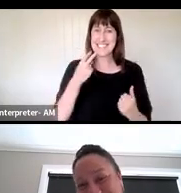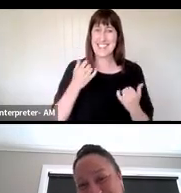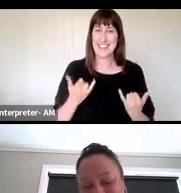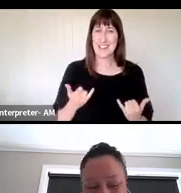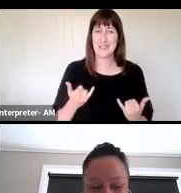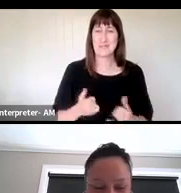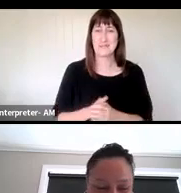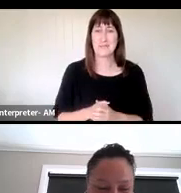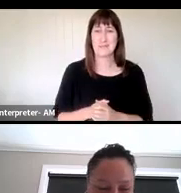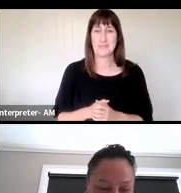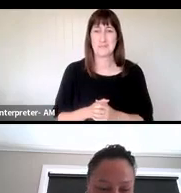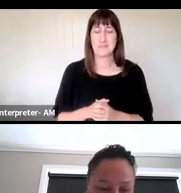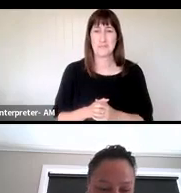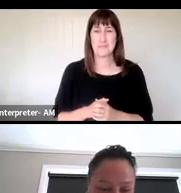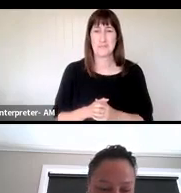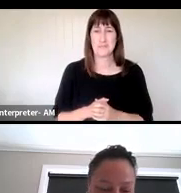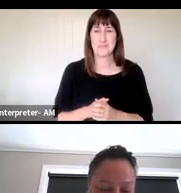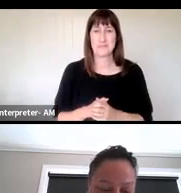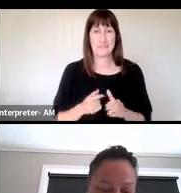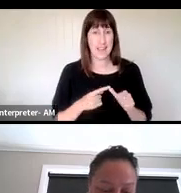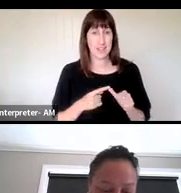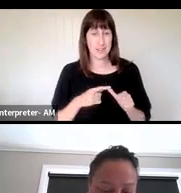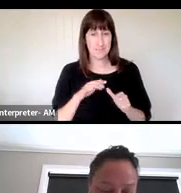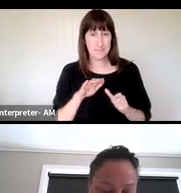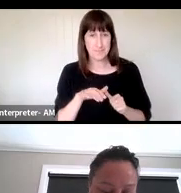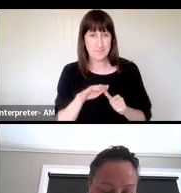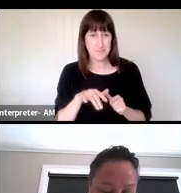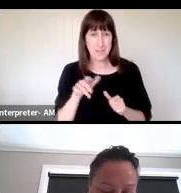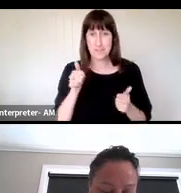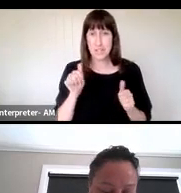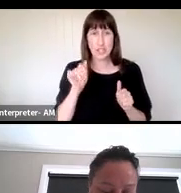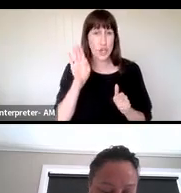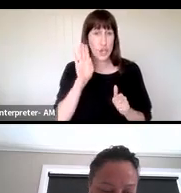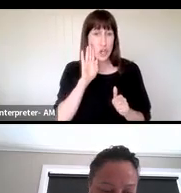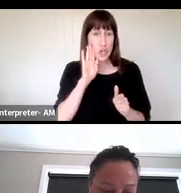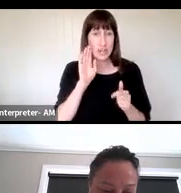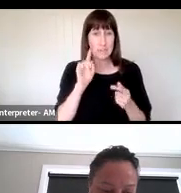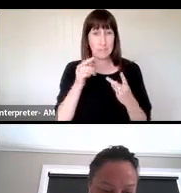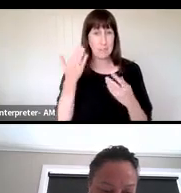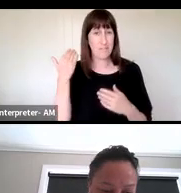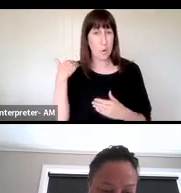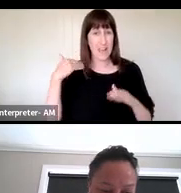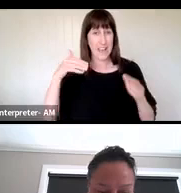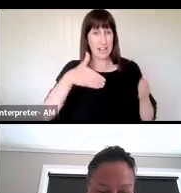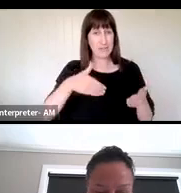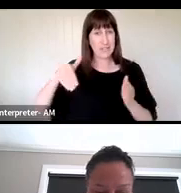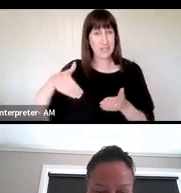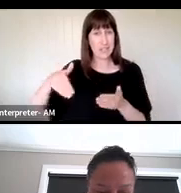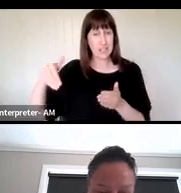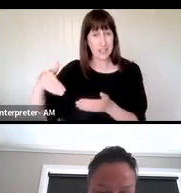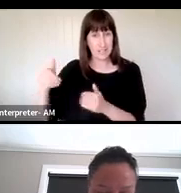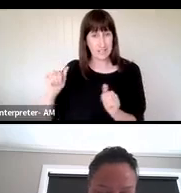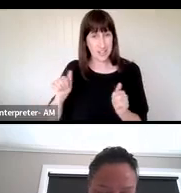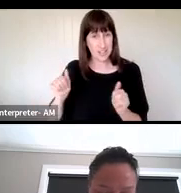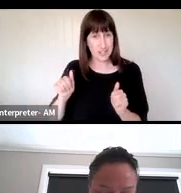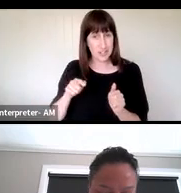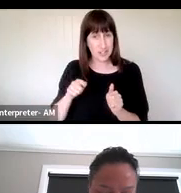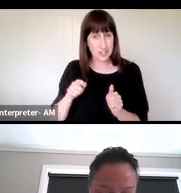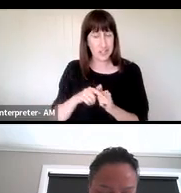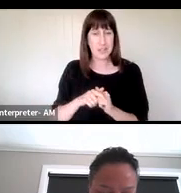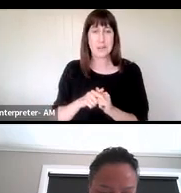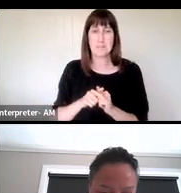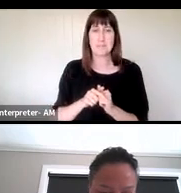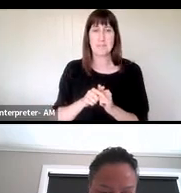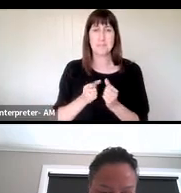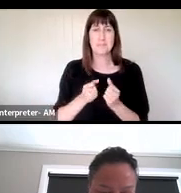Look, Diane, I'm not sure if you heard our introductions before as to who is here. Many of